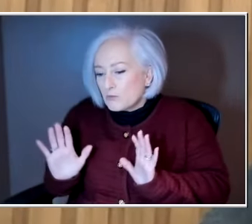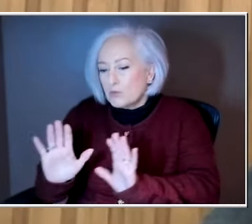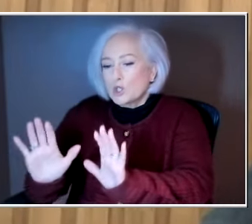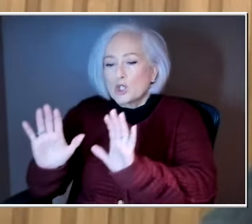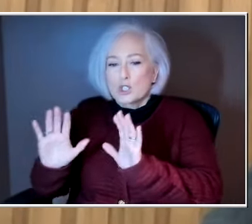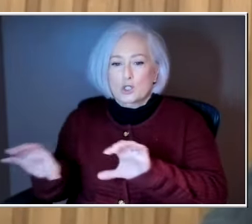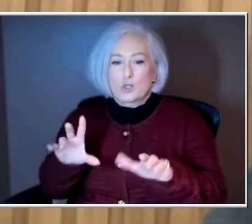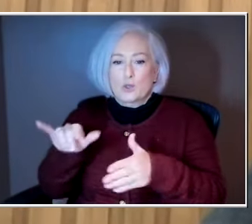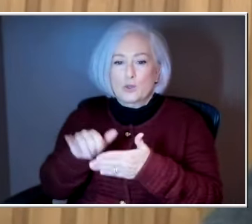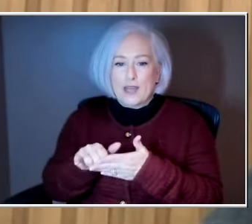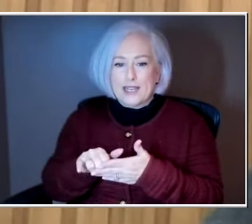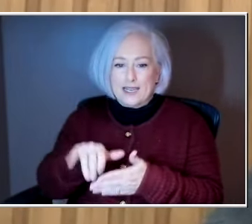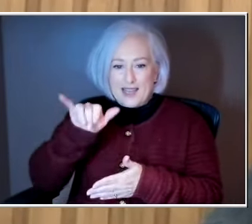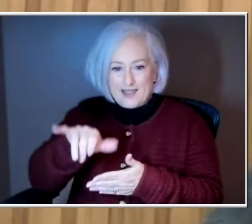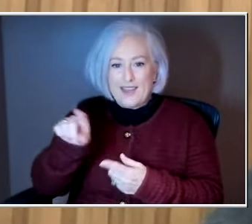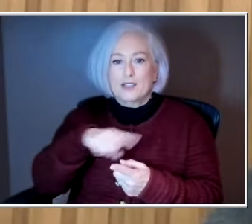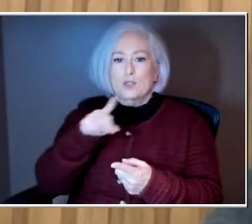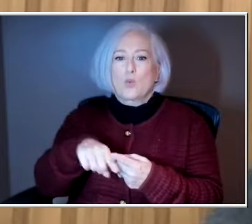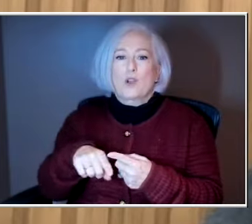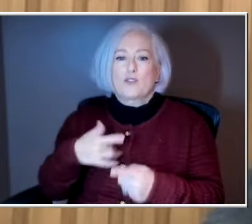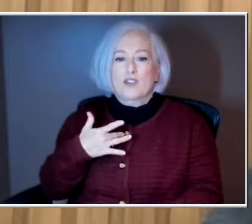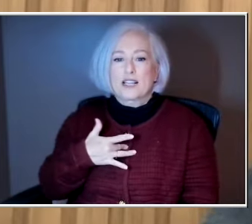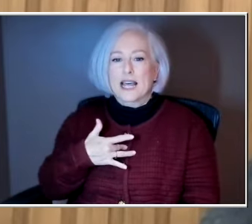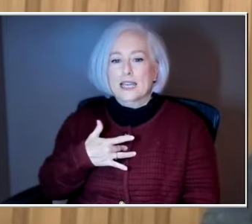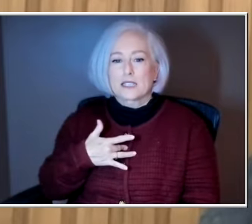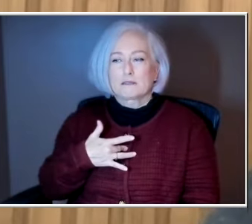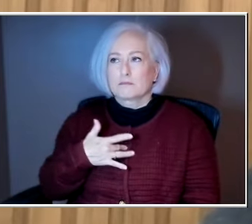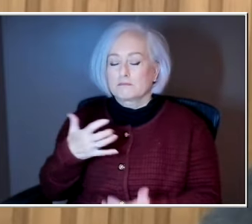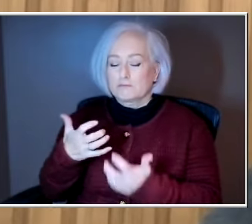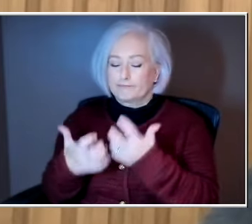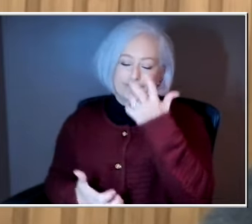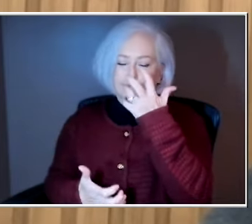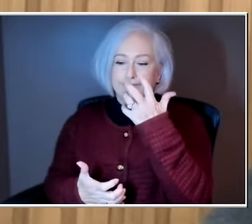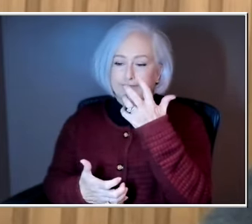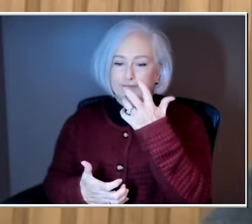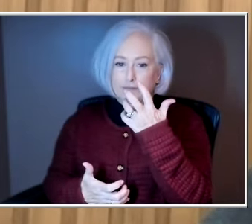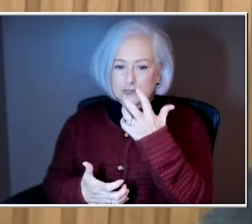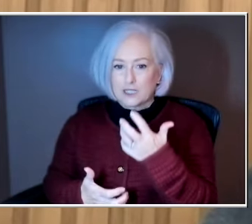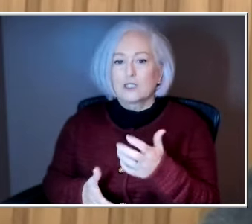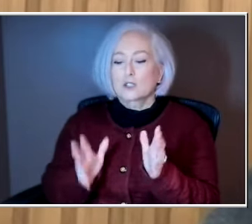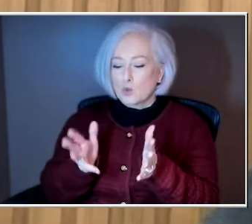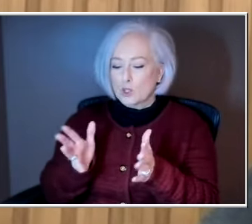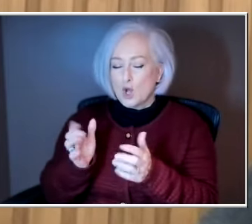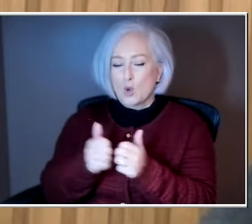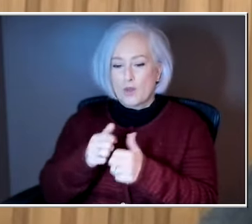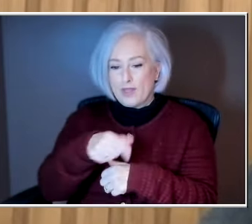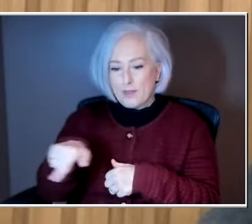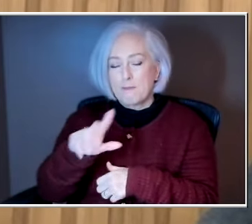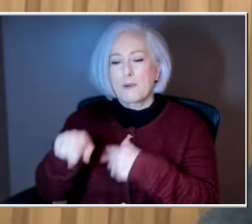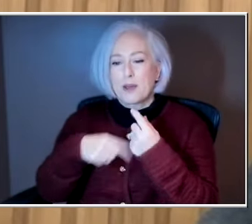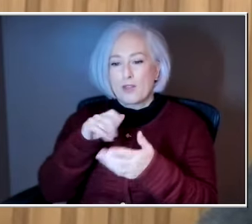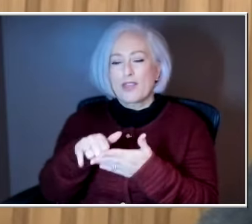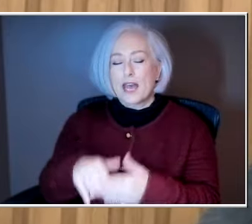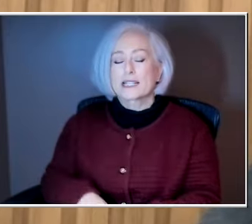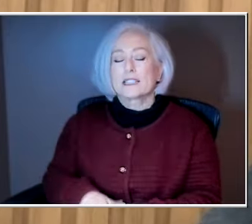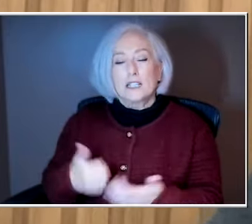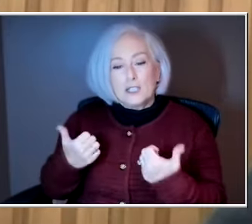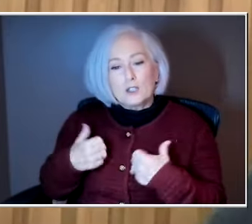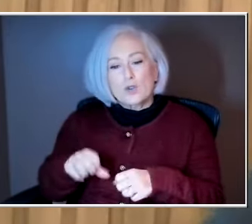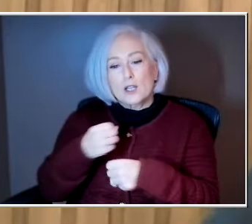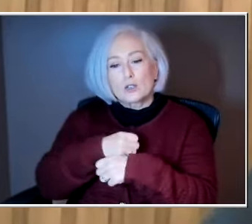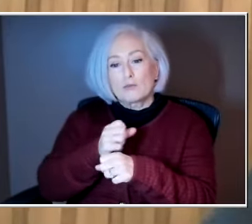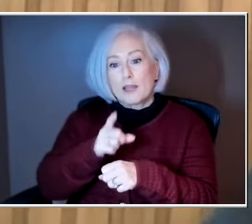Those are the times when we see people say, like, this didn't feel like a good fit. So those are some of the things we talk to people about ahead of time. To try to make sure that